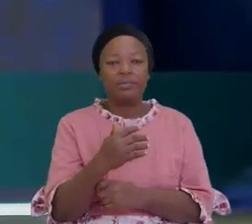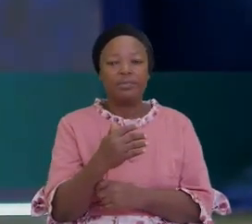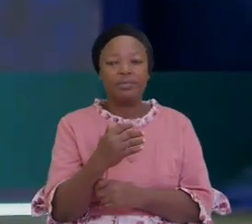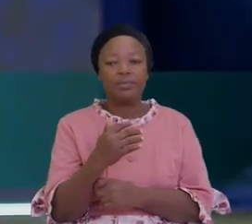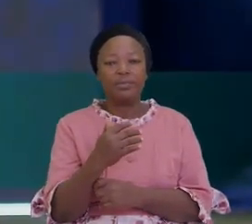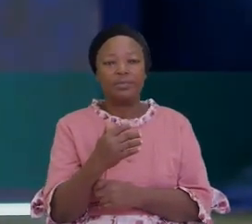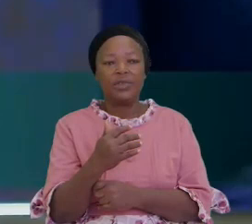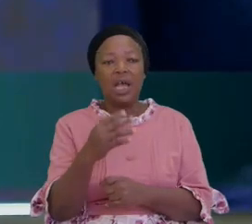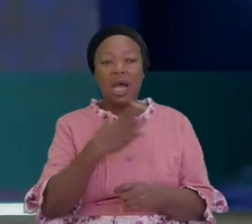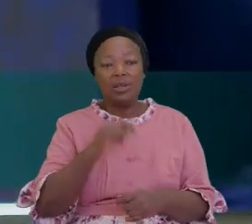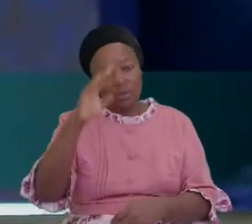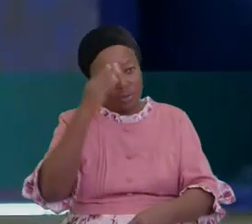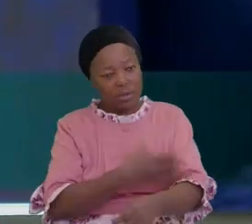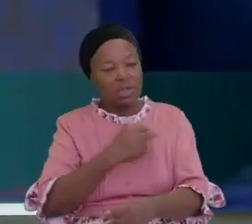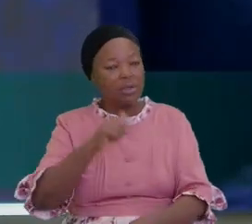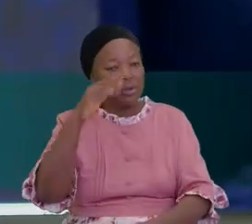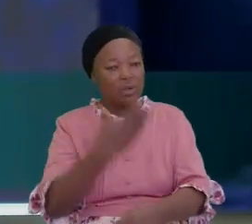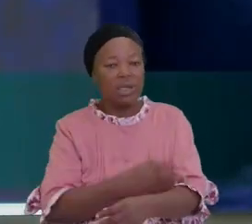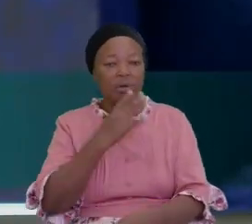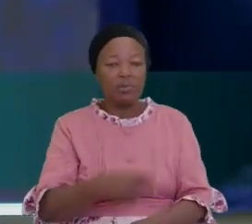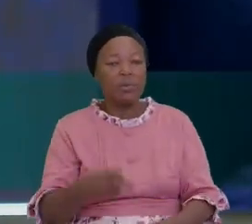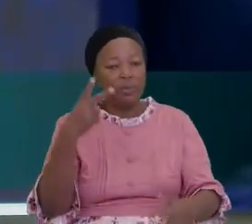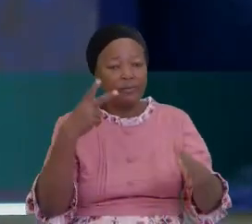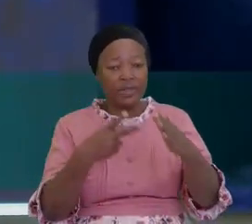and your sons and your daughters shall prophesy,